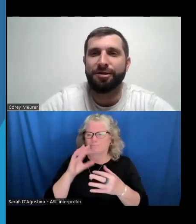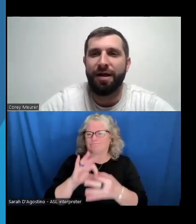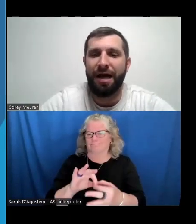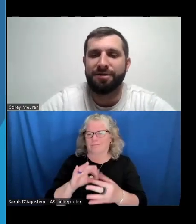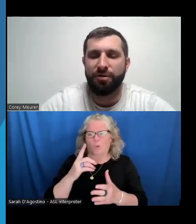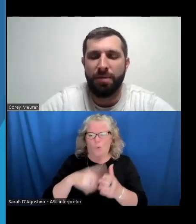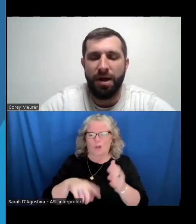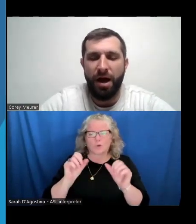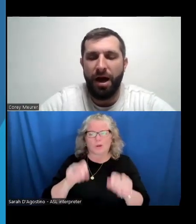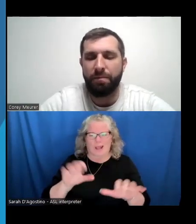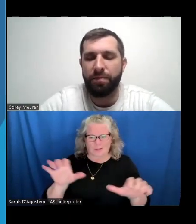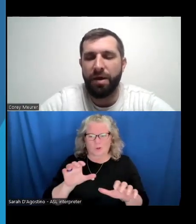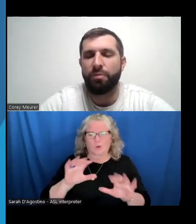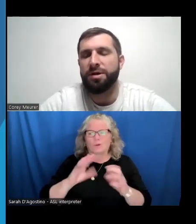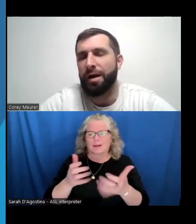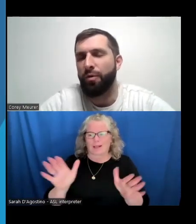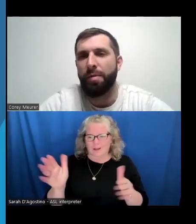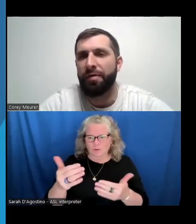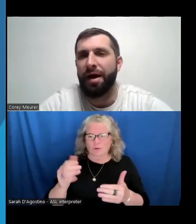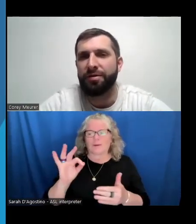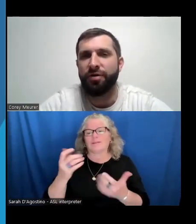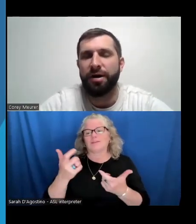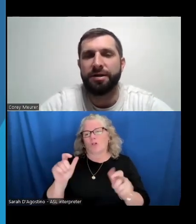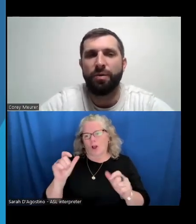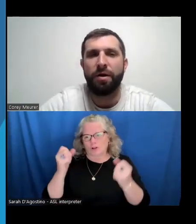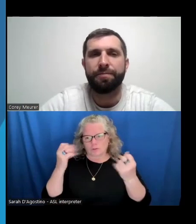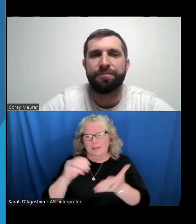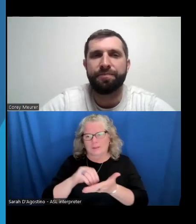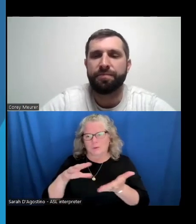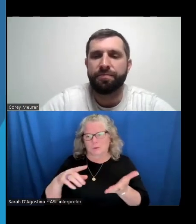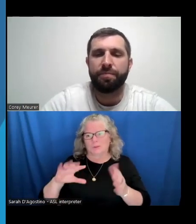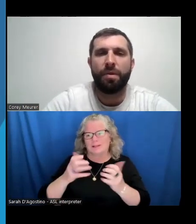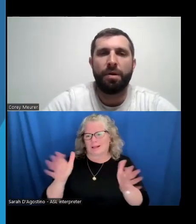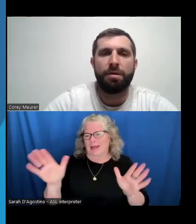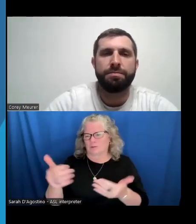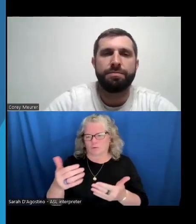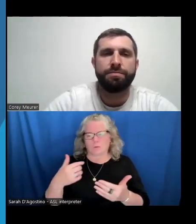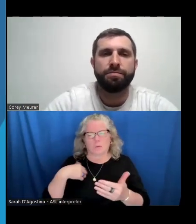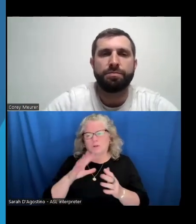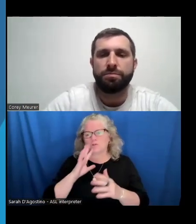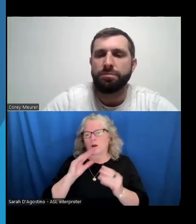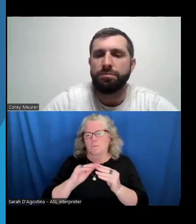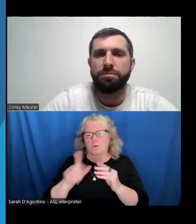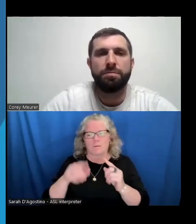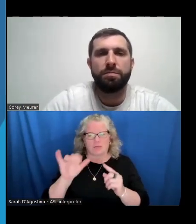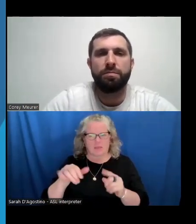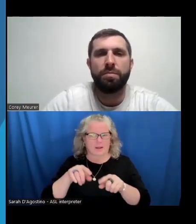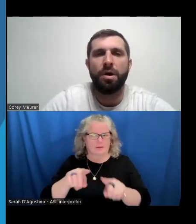managing a large classroom. We talk more about that in the training as well.